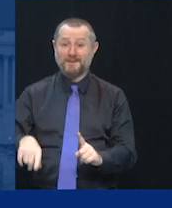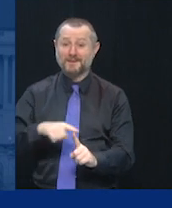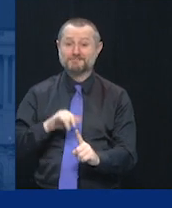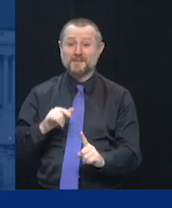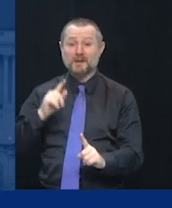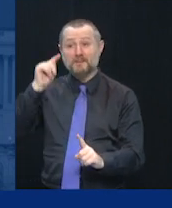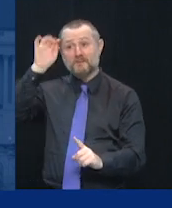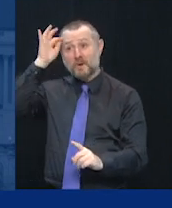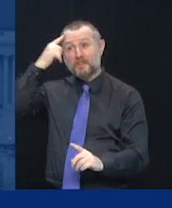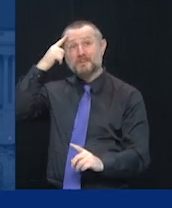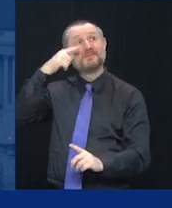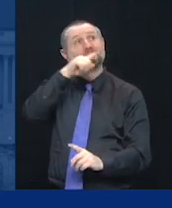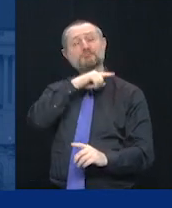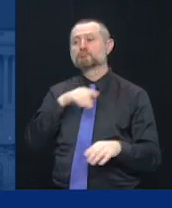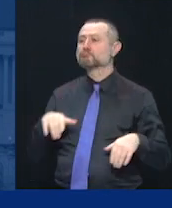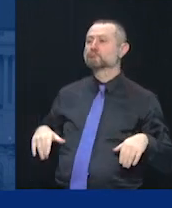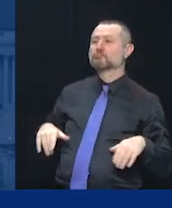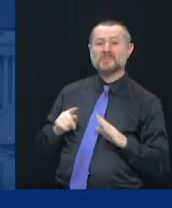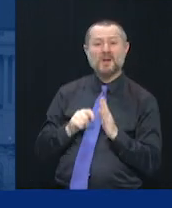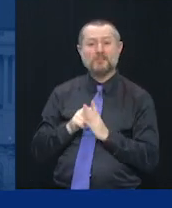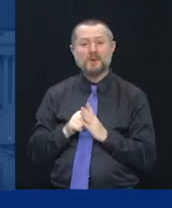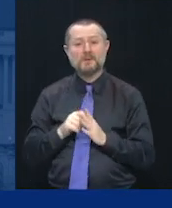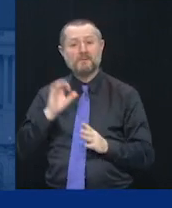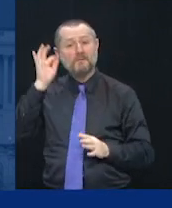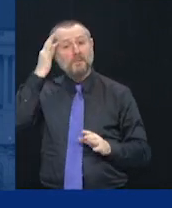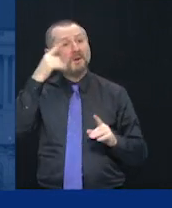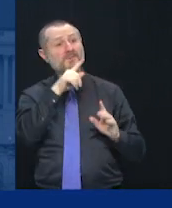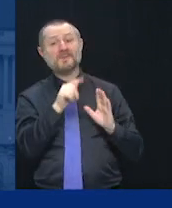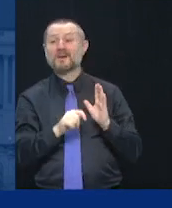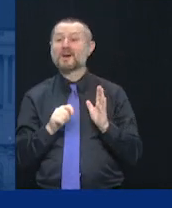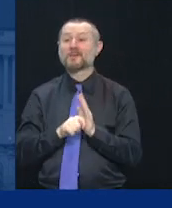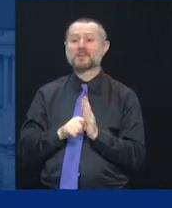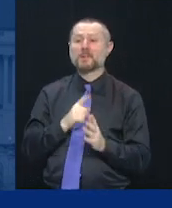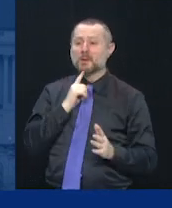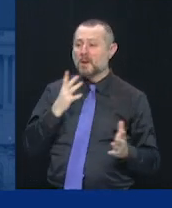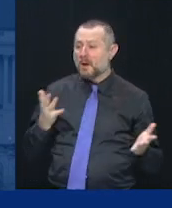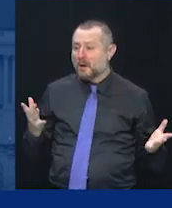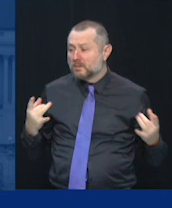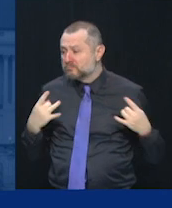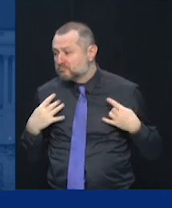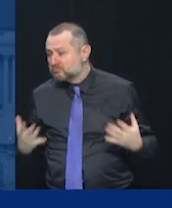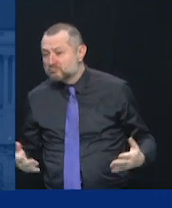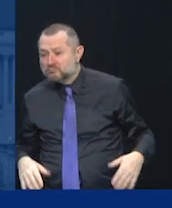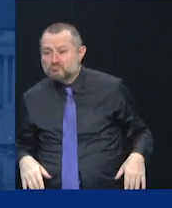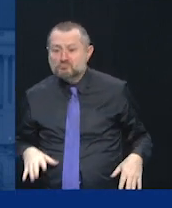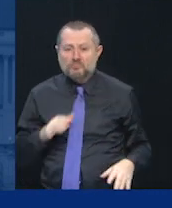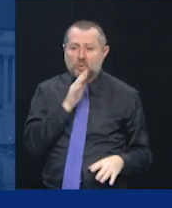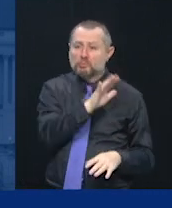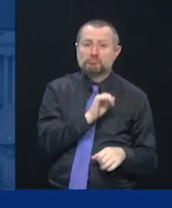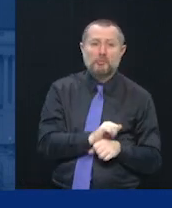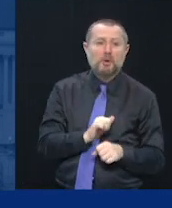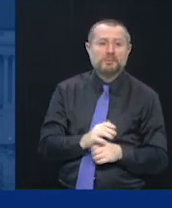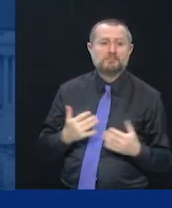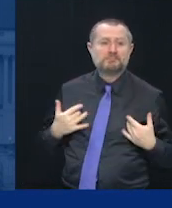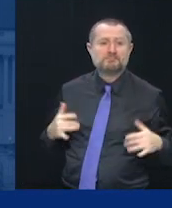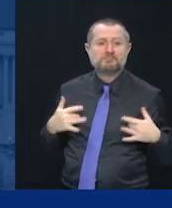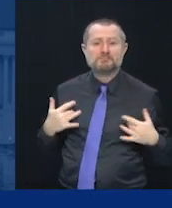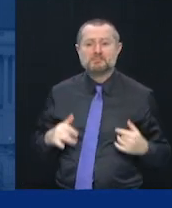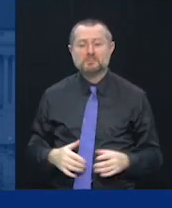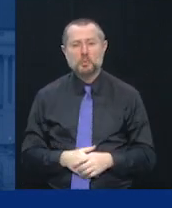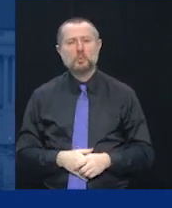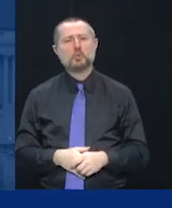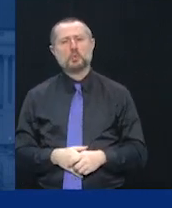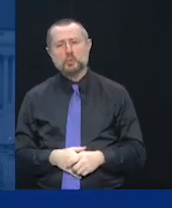was negligence by the federal government. And when you talk about fairness, the federal government